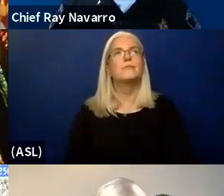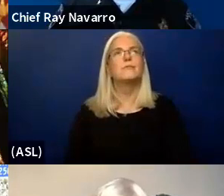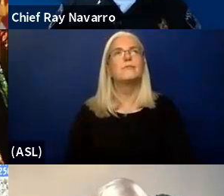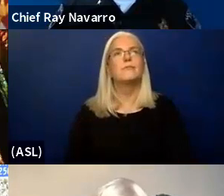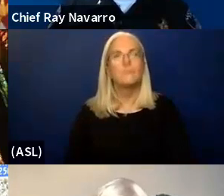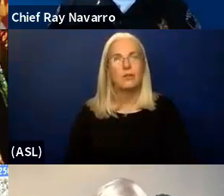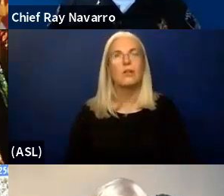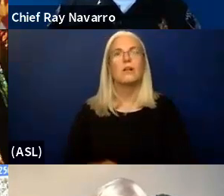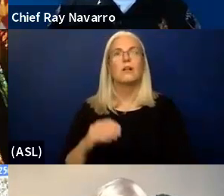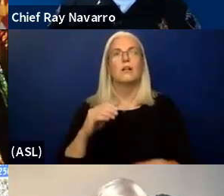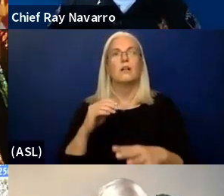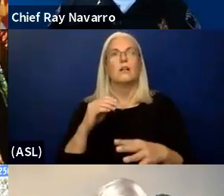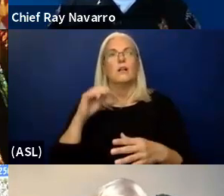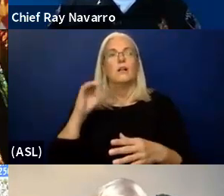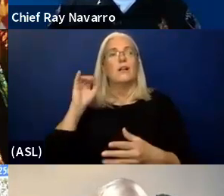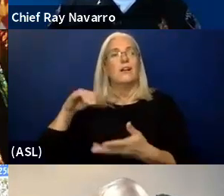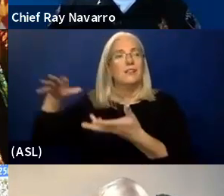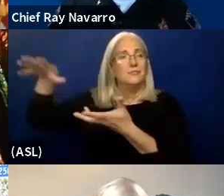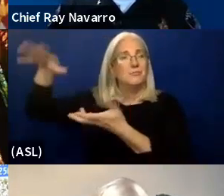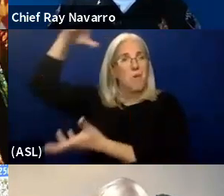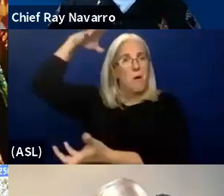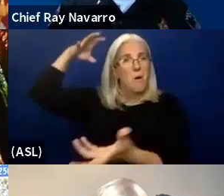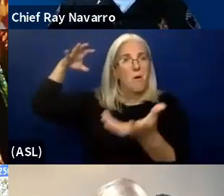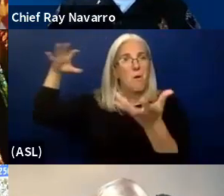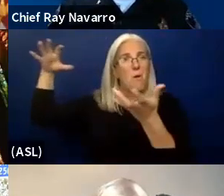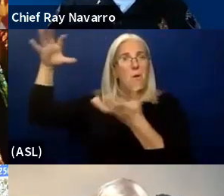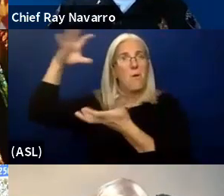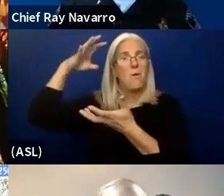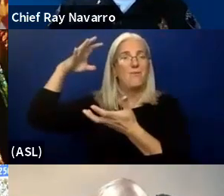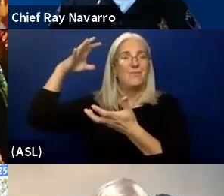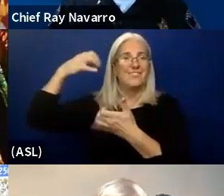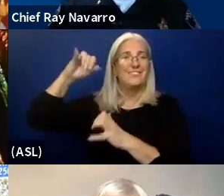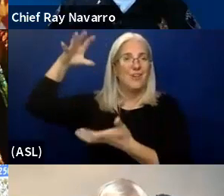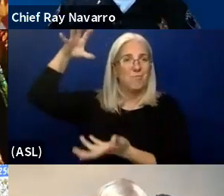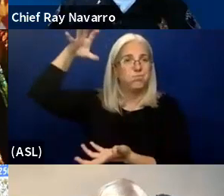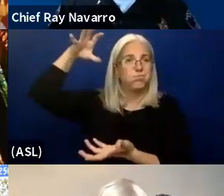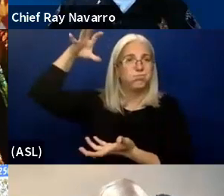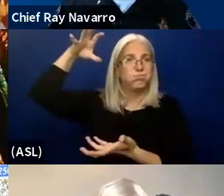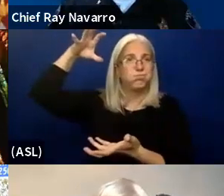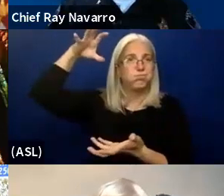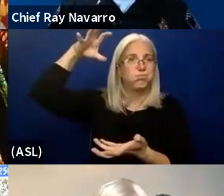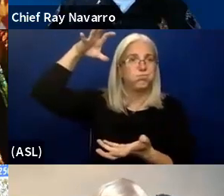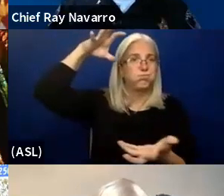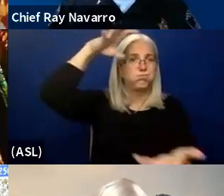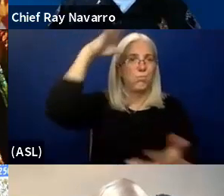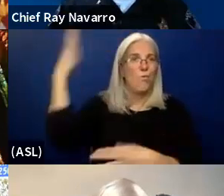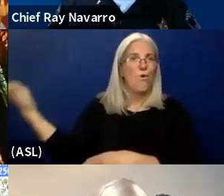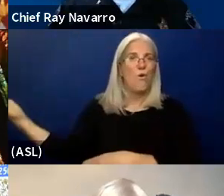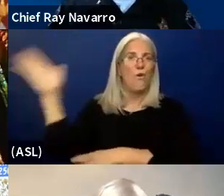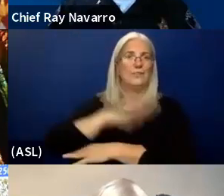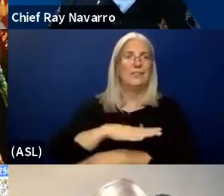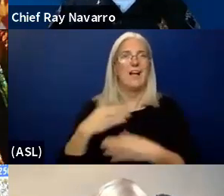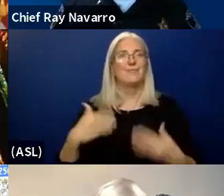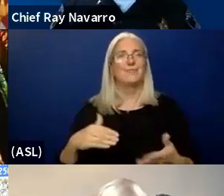The smoke has stayed in place over us for the day. So while it gives us less activity